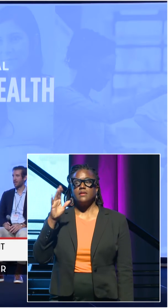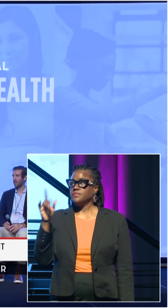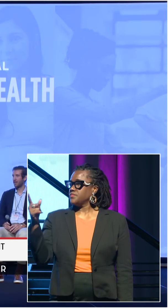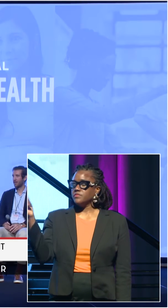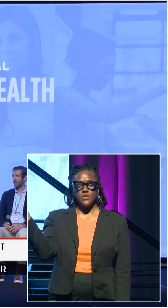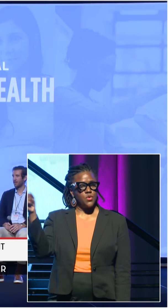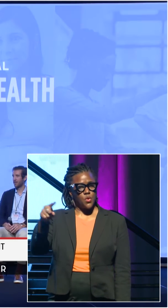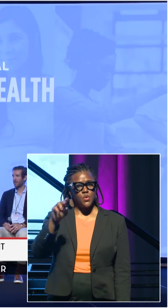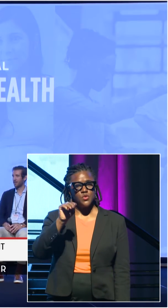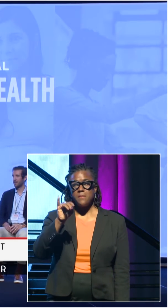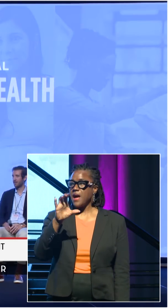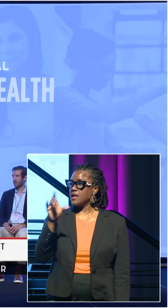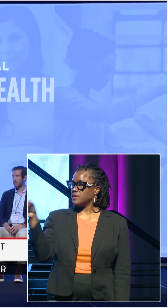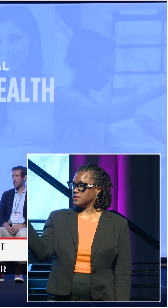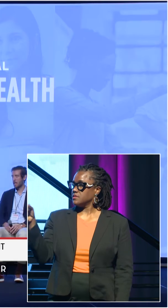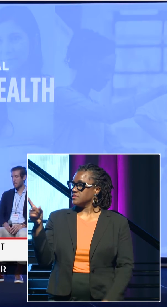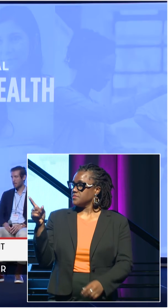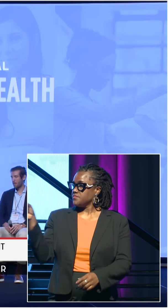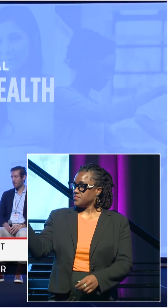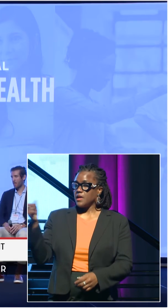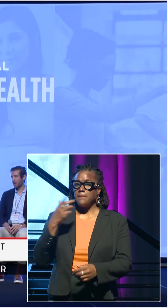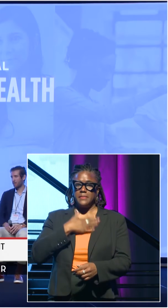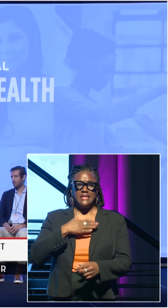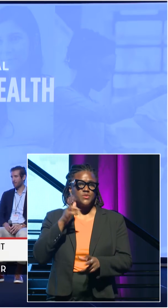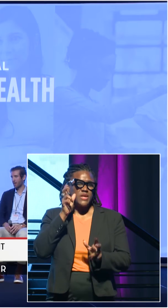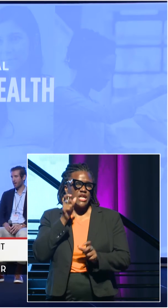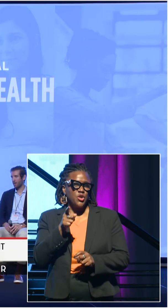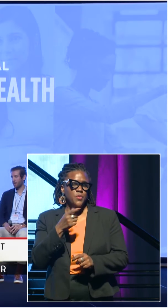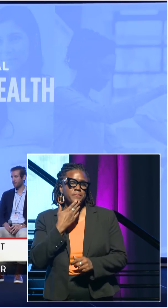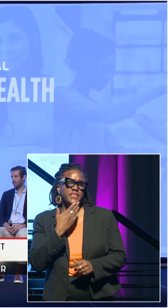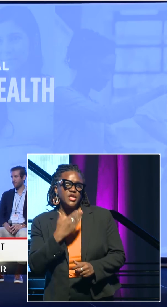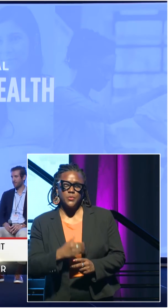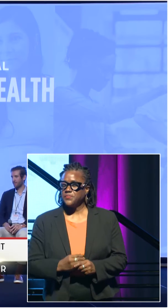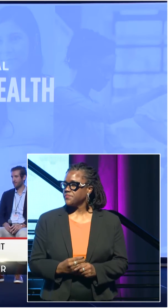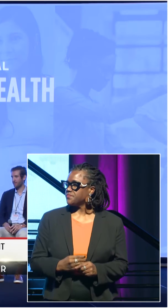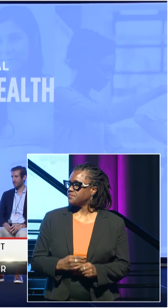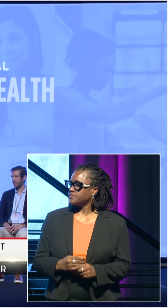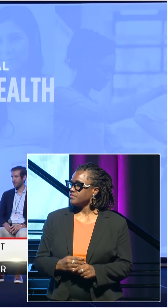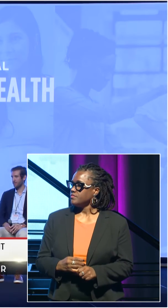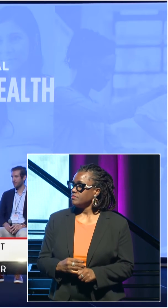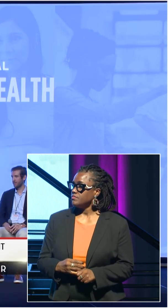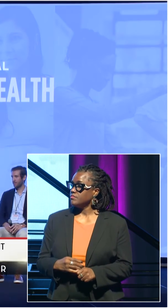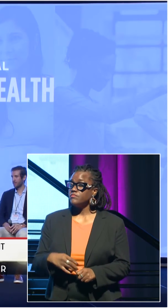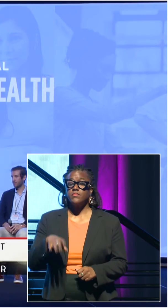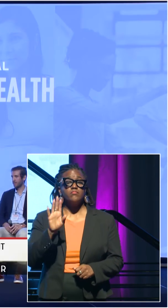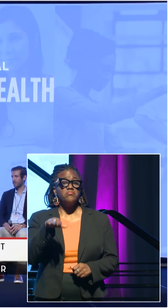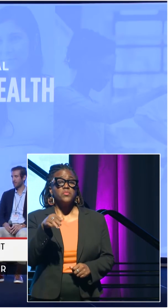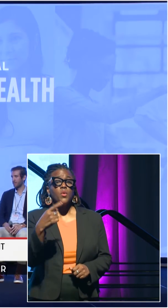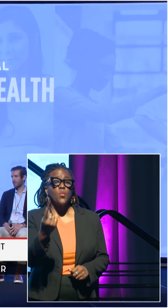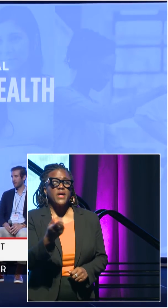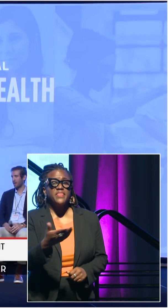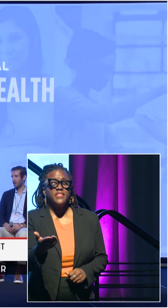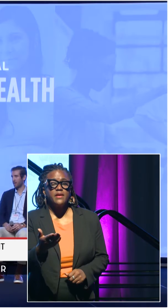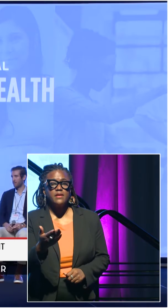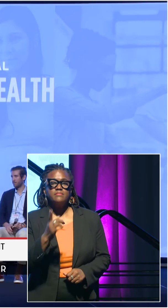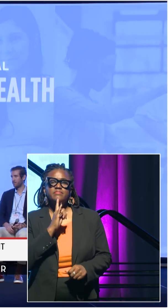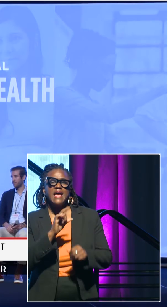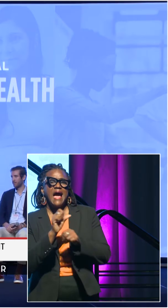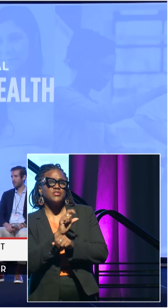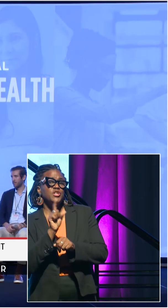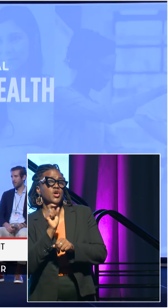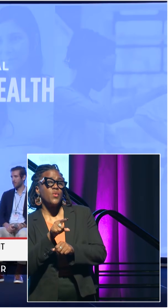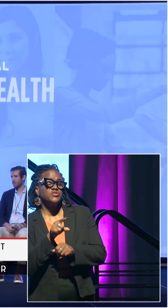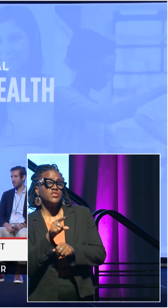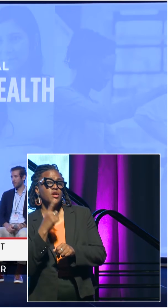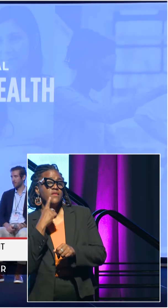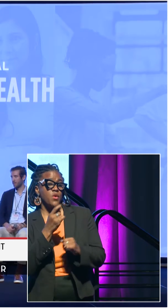Please go to the mic. There's a microphone there so we can hear you. Thank you. So one thing that, it's actually a question I wanted to